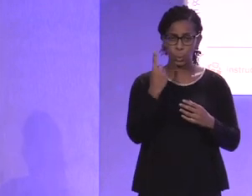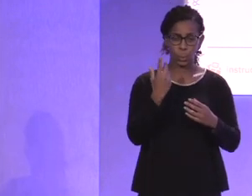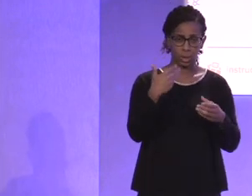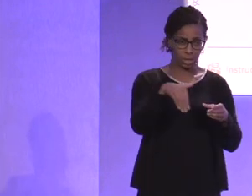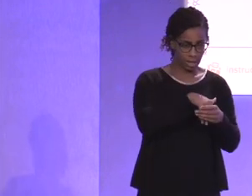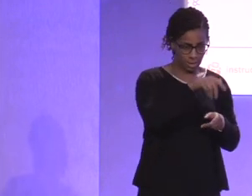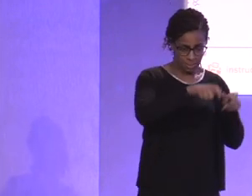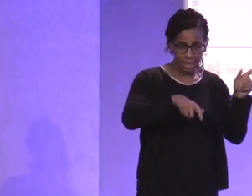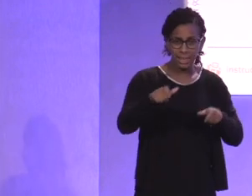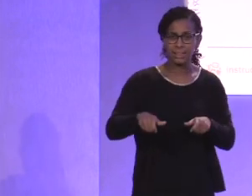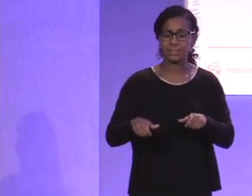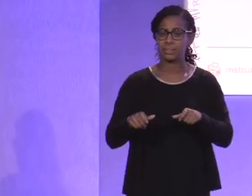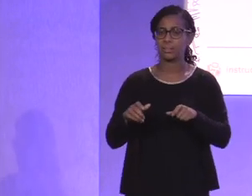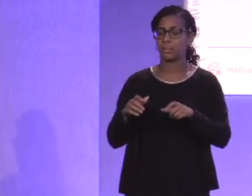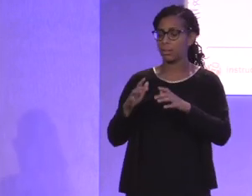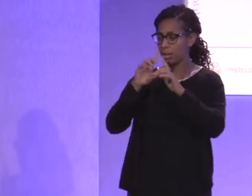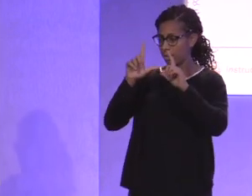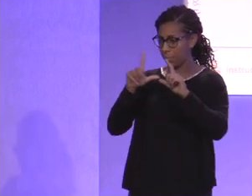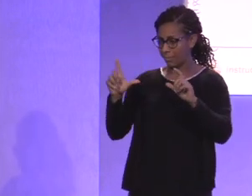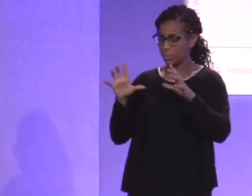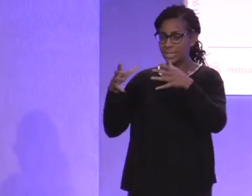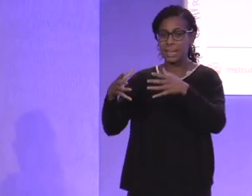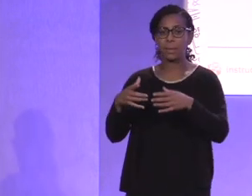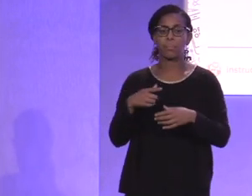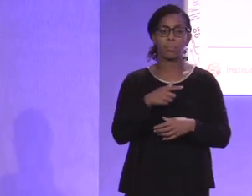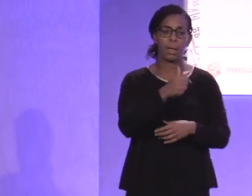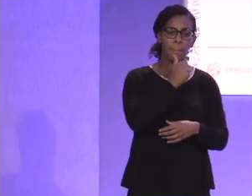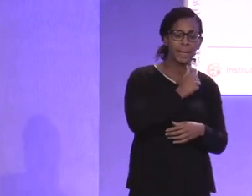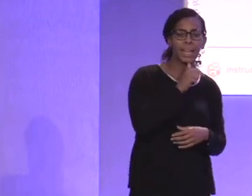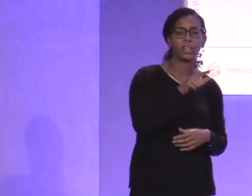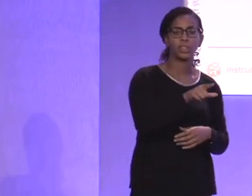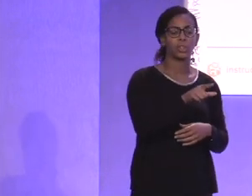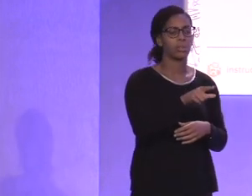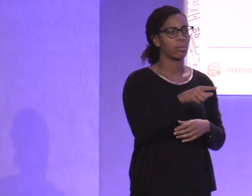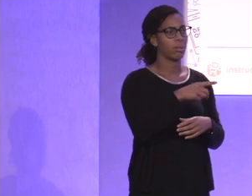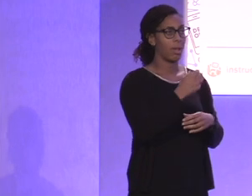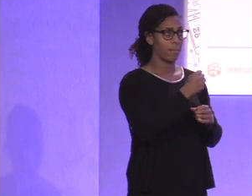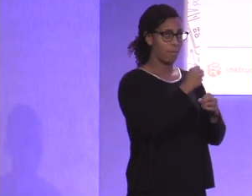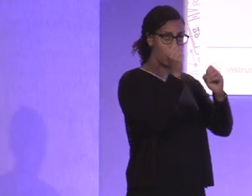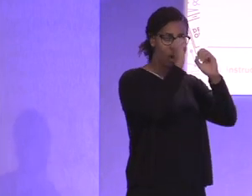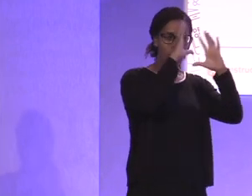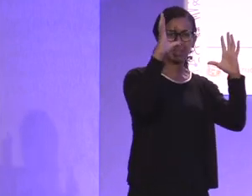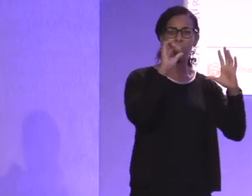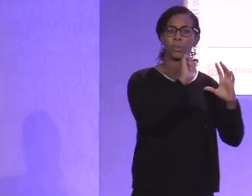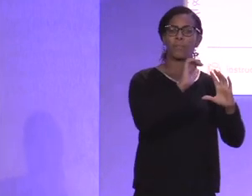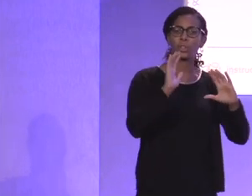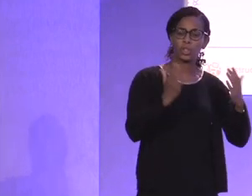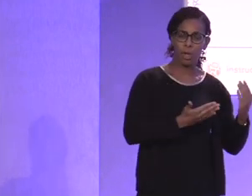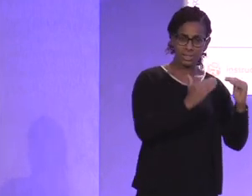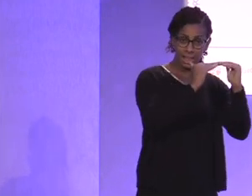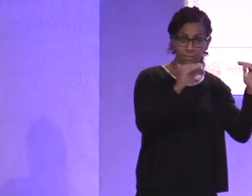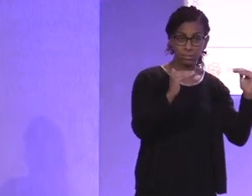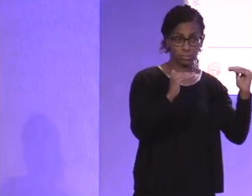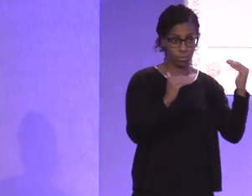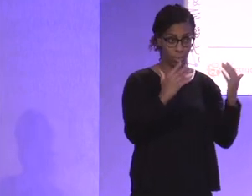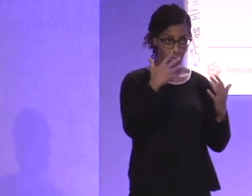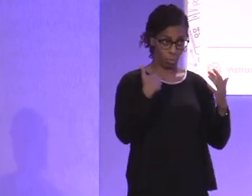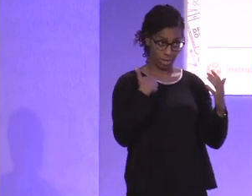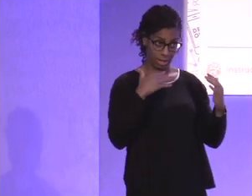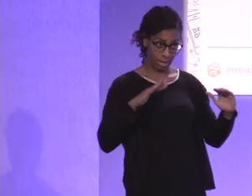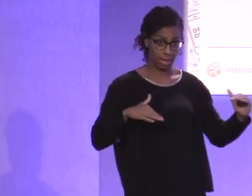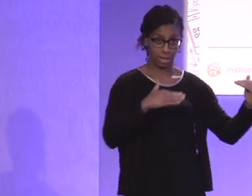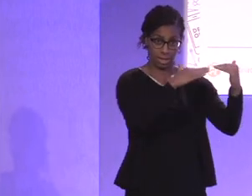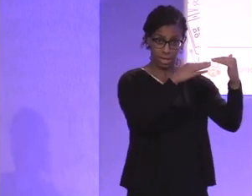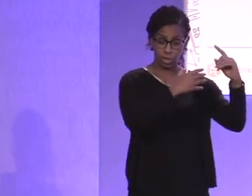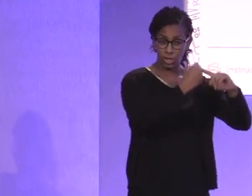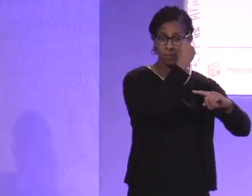team, we've got the application, we've got this concept of service level and whether or not we're achieving it. What